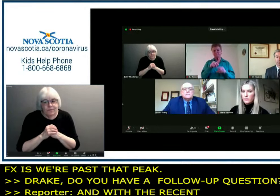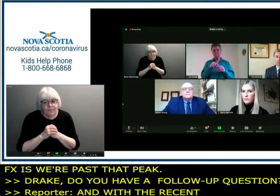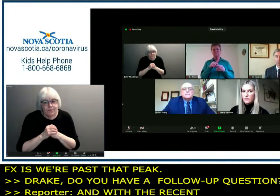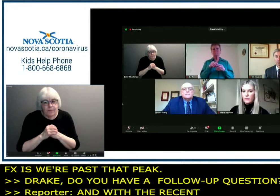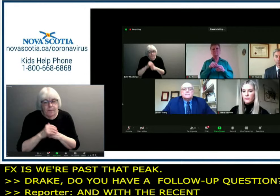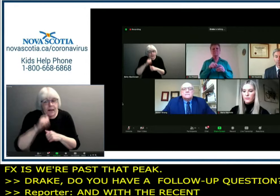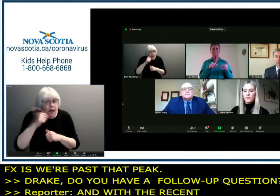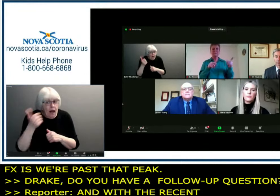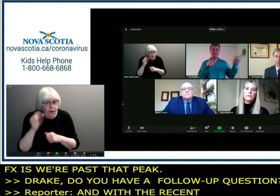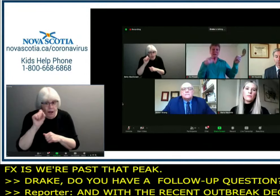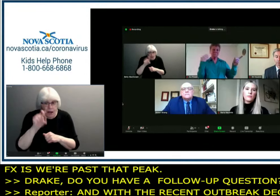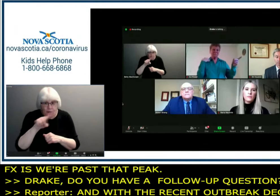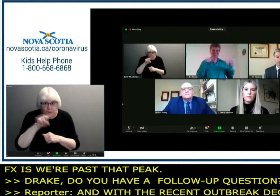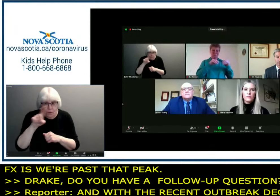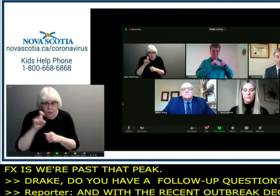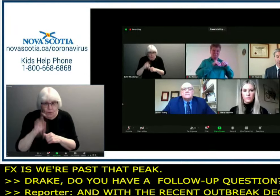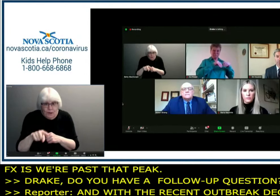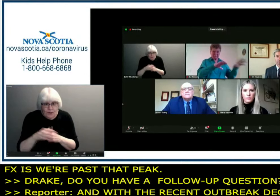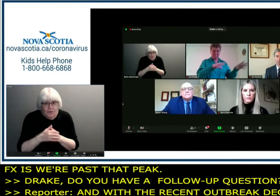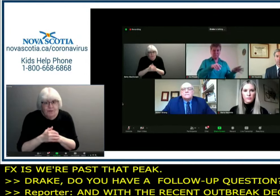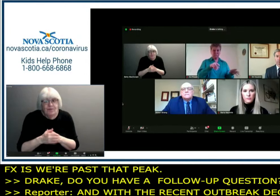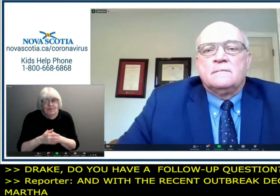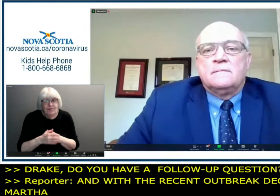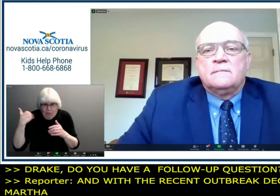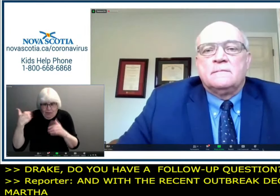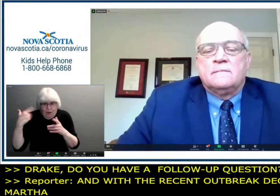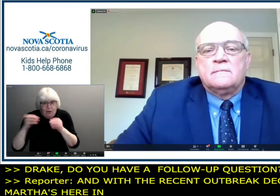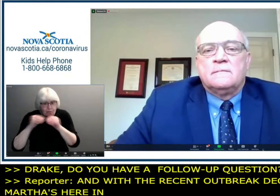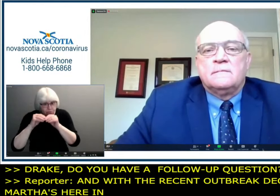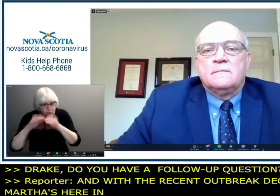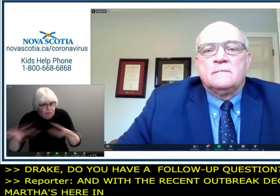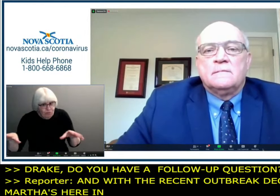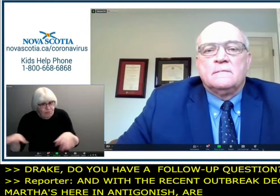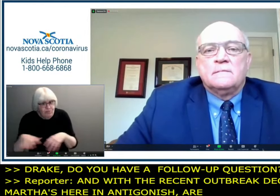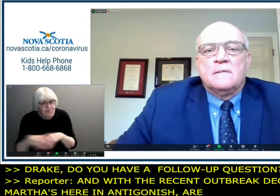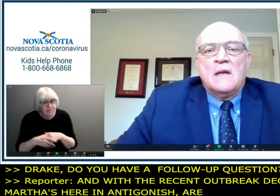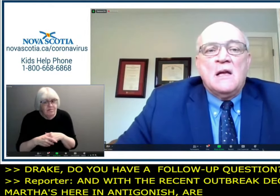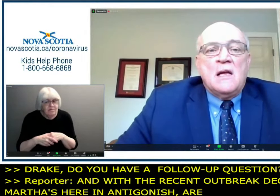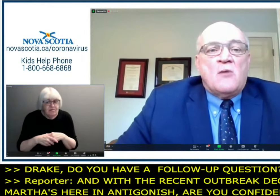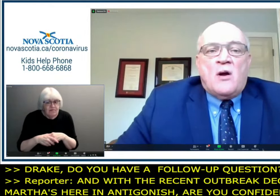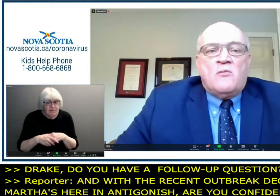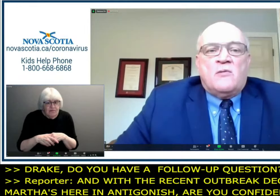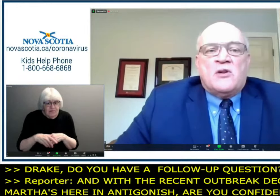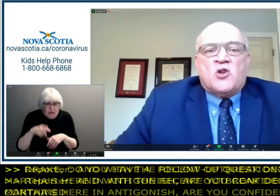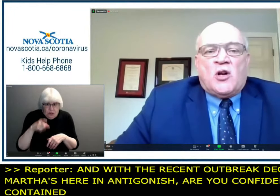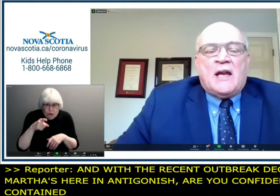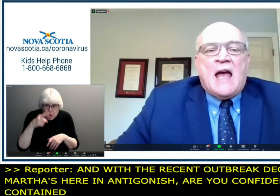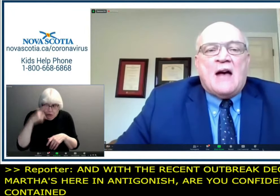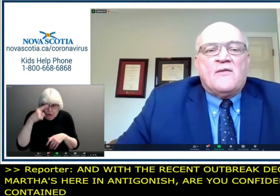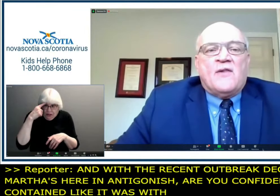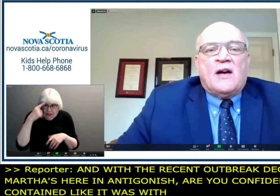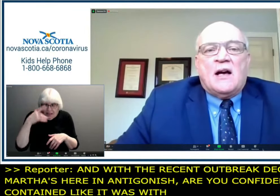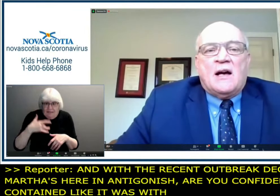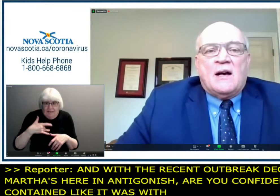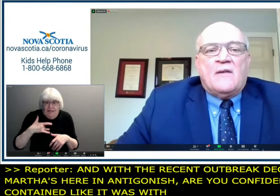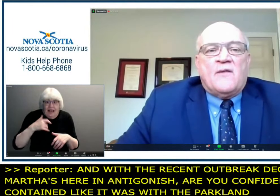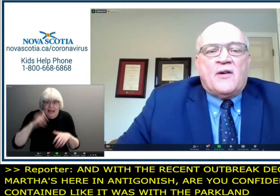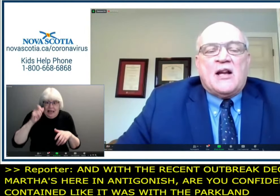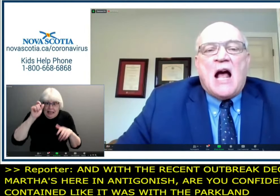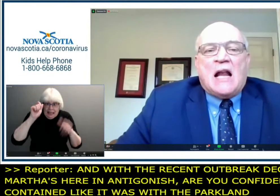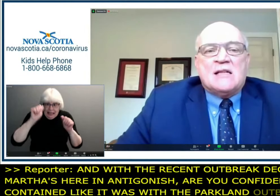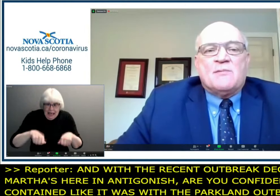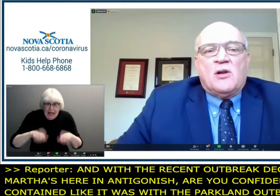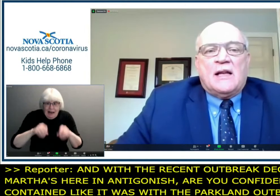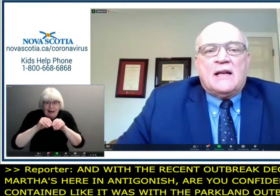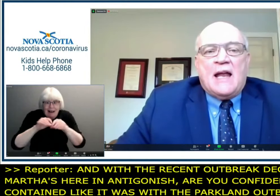Antigonish, are you confident that it can be contained like it was with the Parkland outbreak? We certainly have